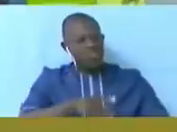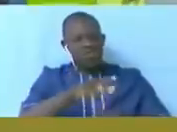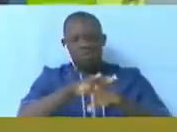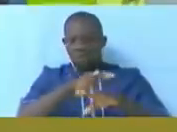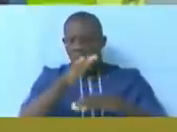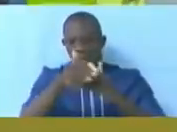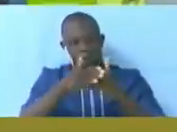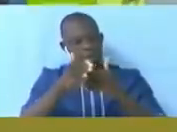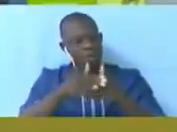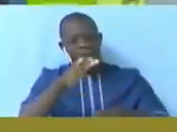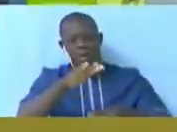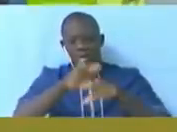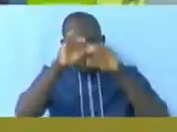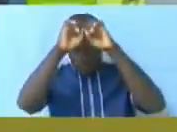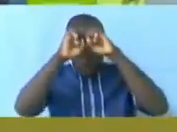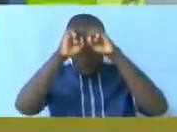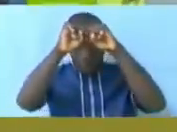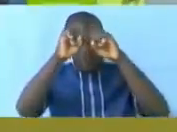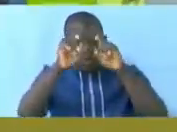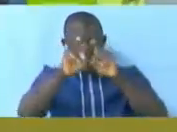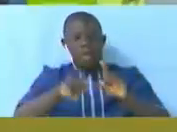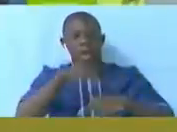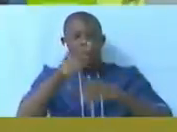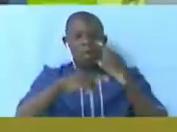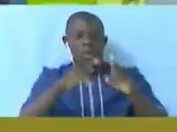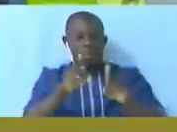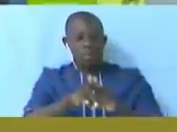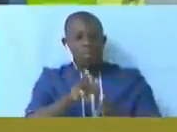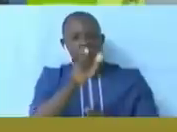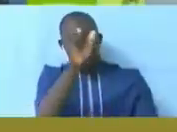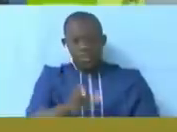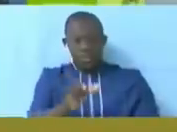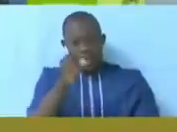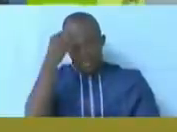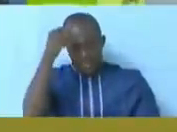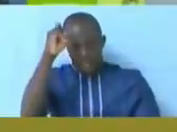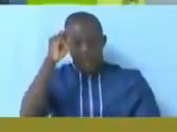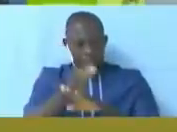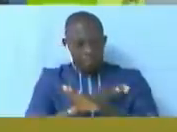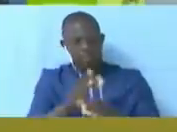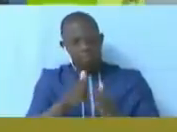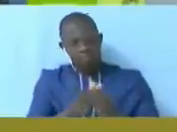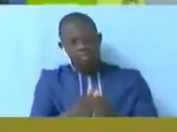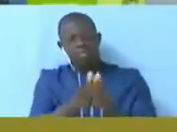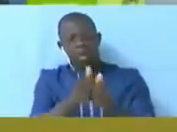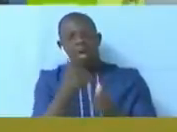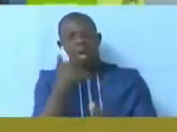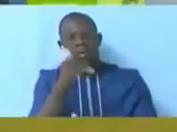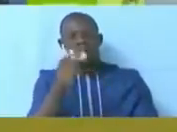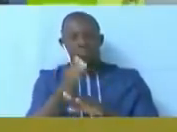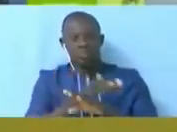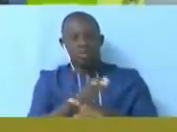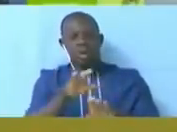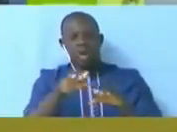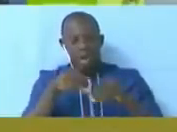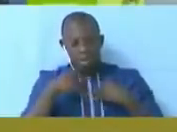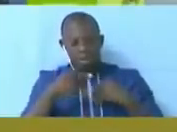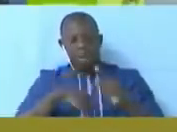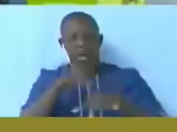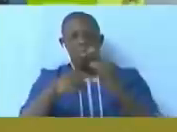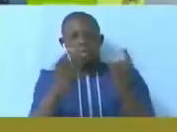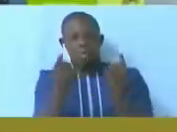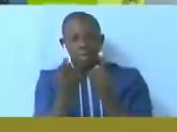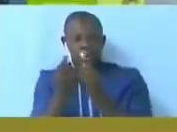humble opinion. And what do you mean? You mean Sakunda Fanan detendi de? Ye detendi ba ke hanufo atata findi ko ifanalu si sonno le